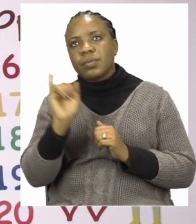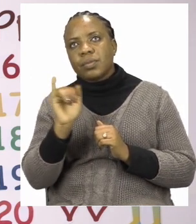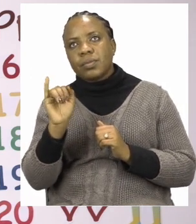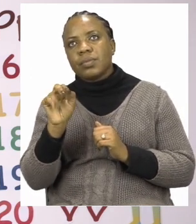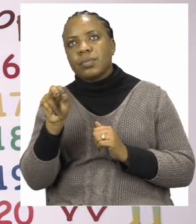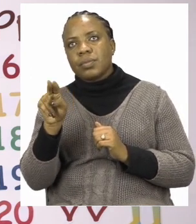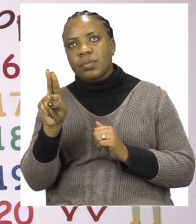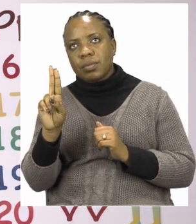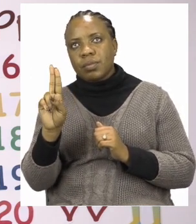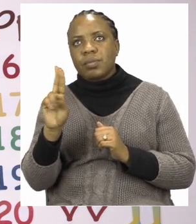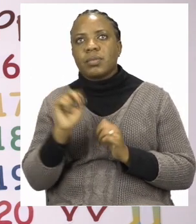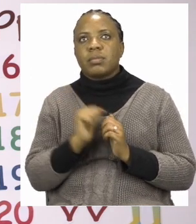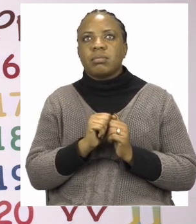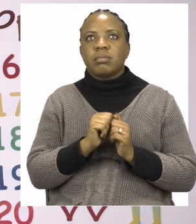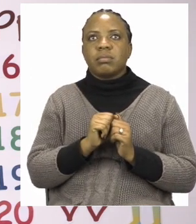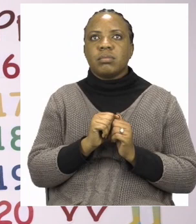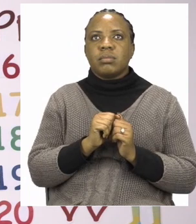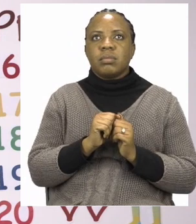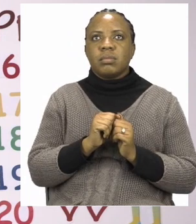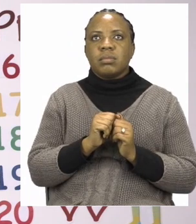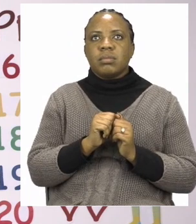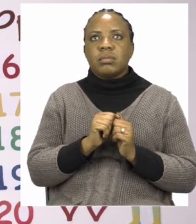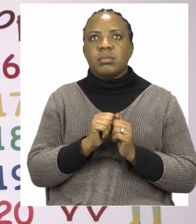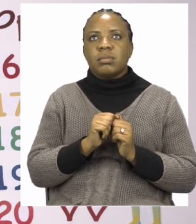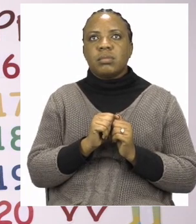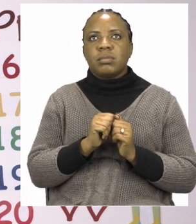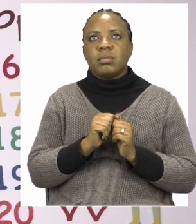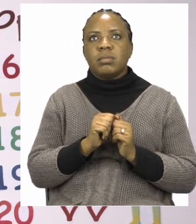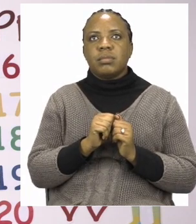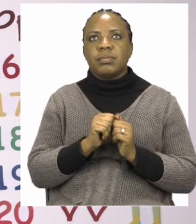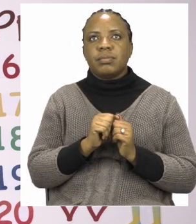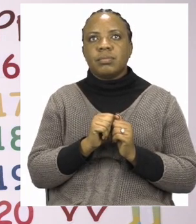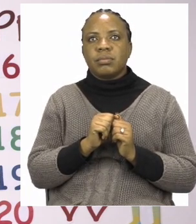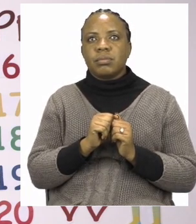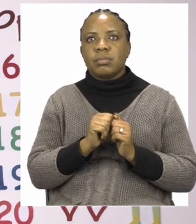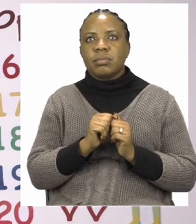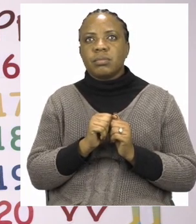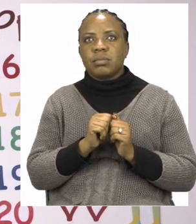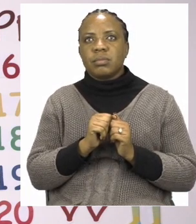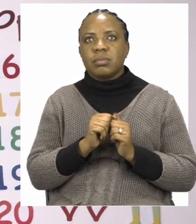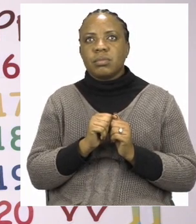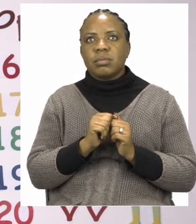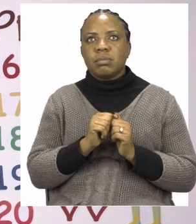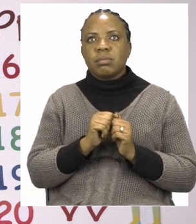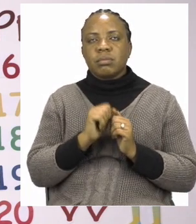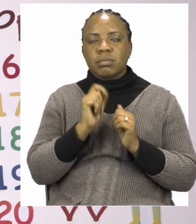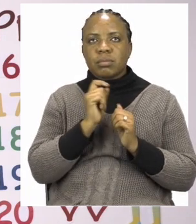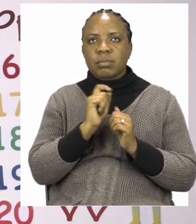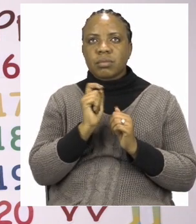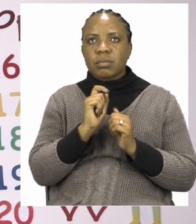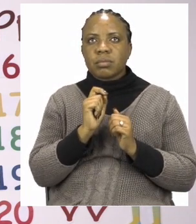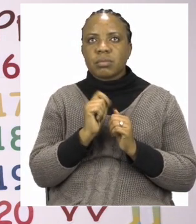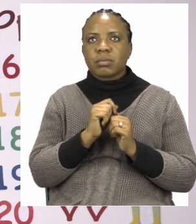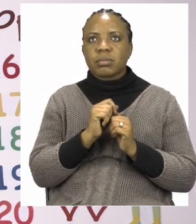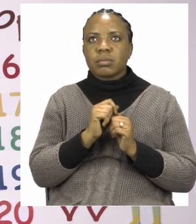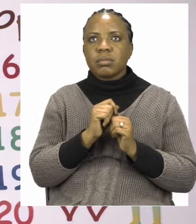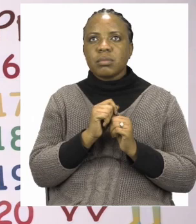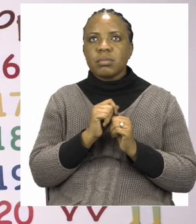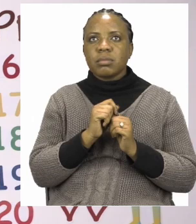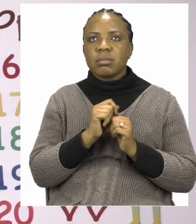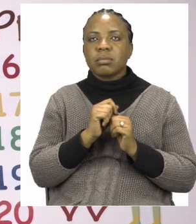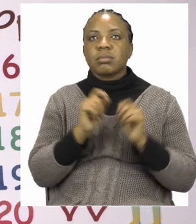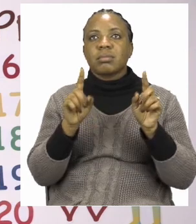is, that is a unit. So we can go ahead and write a small u here and then take the